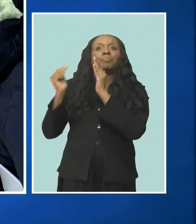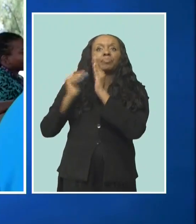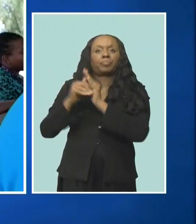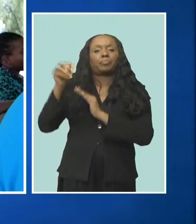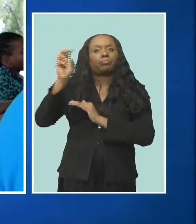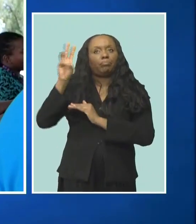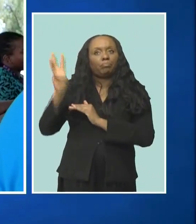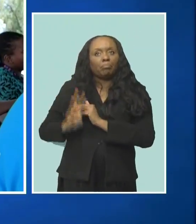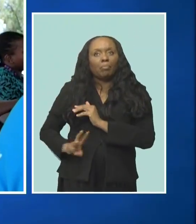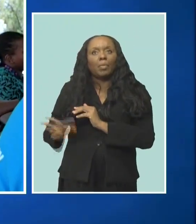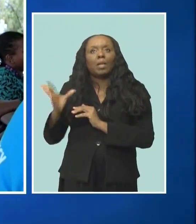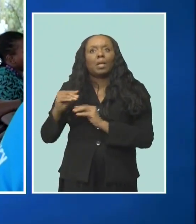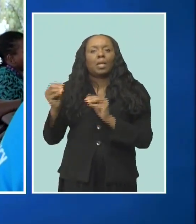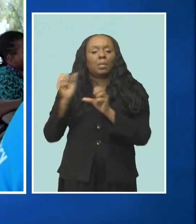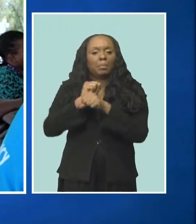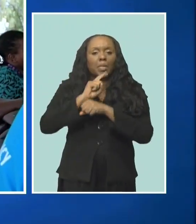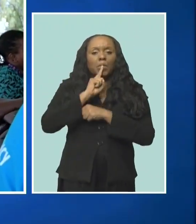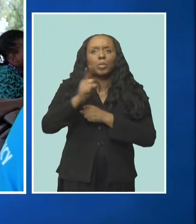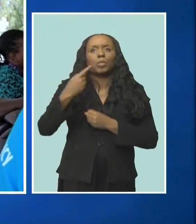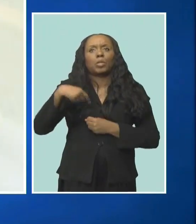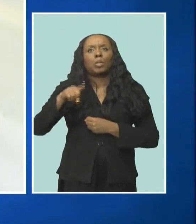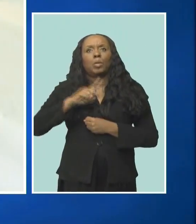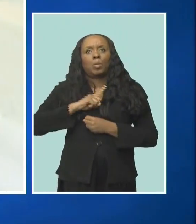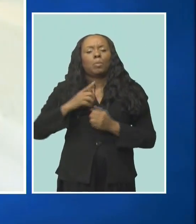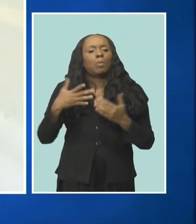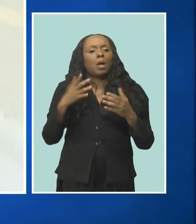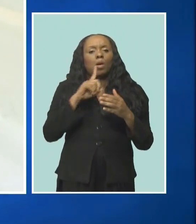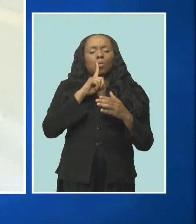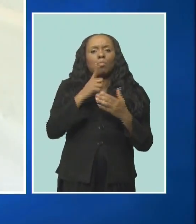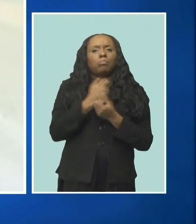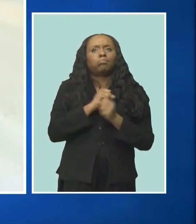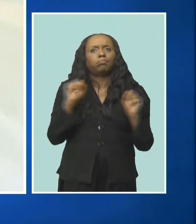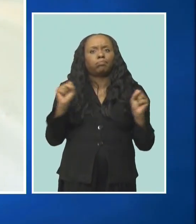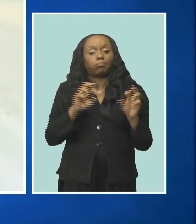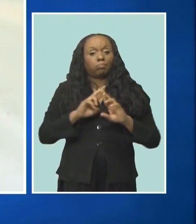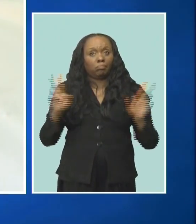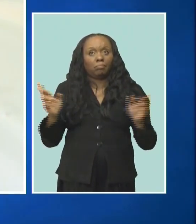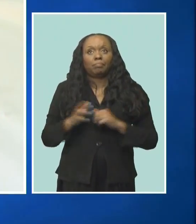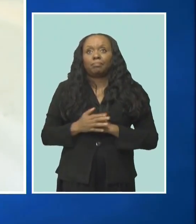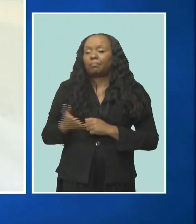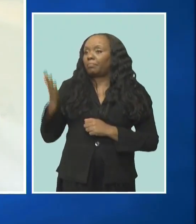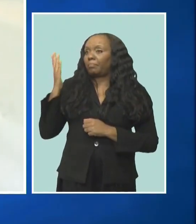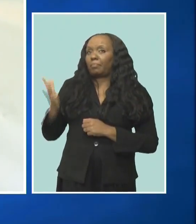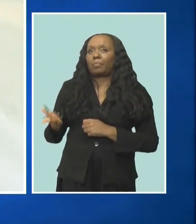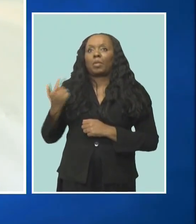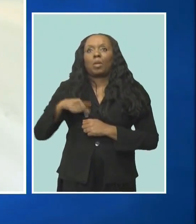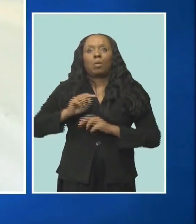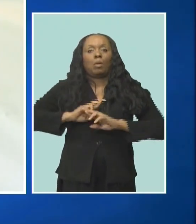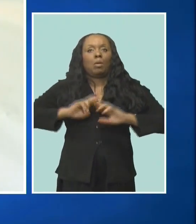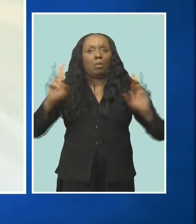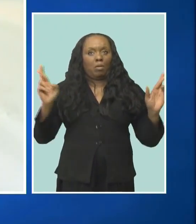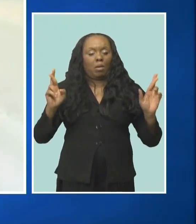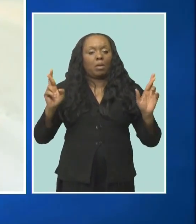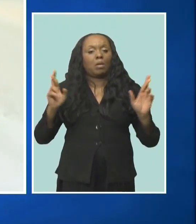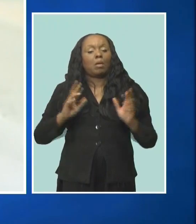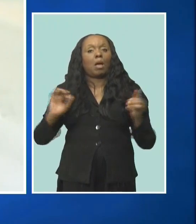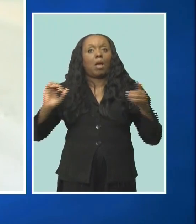and strengthening disaster preparedness. The government partnered with the World Bank to prepare the Beryl Emergency Response and Recovery